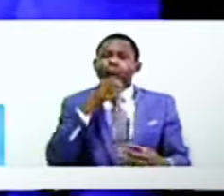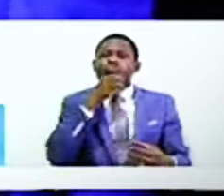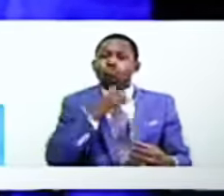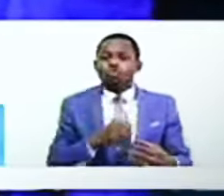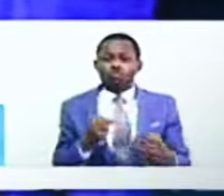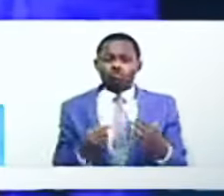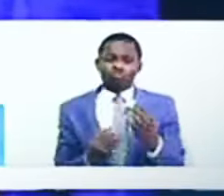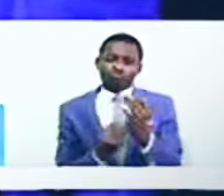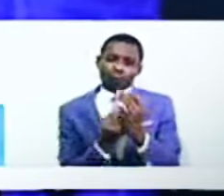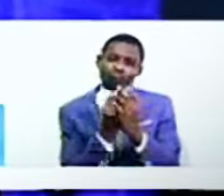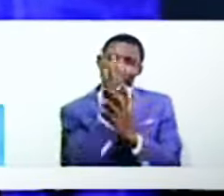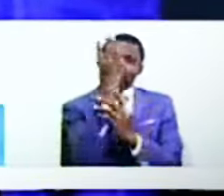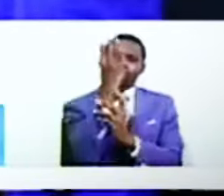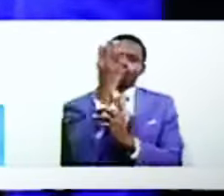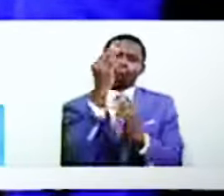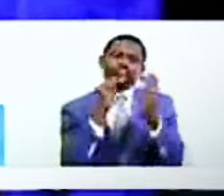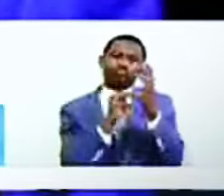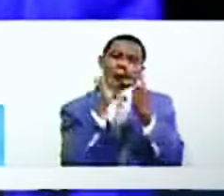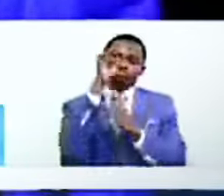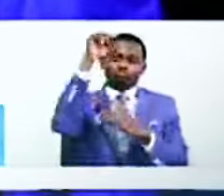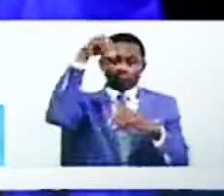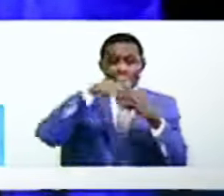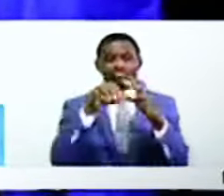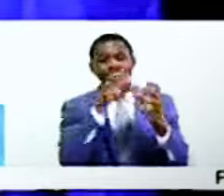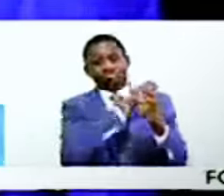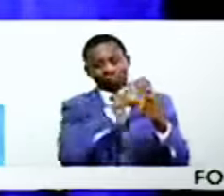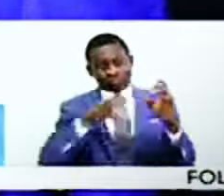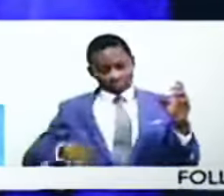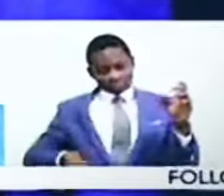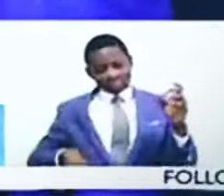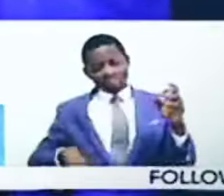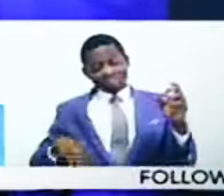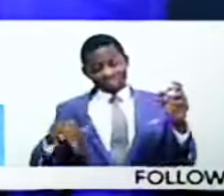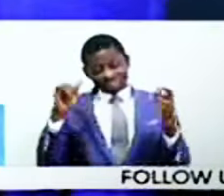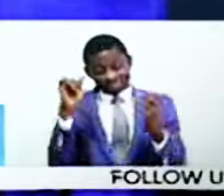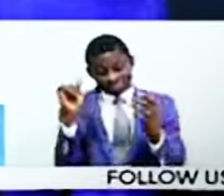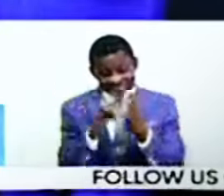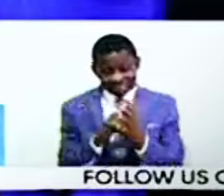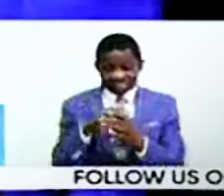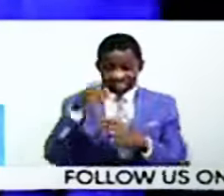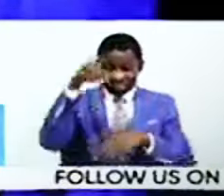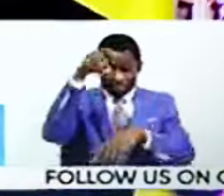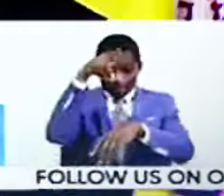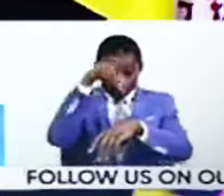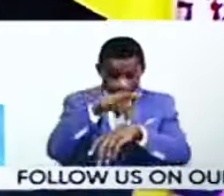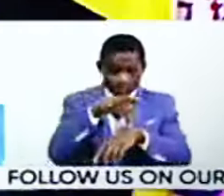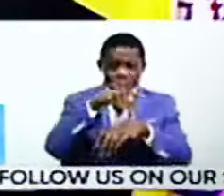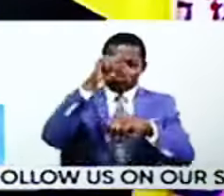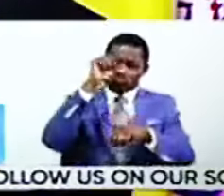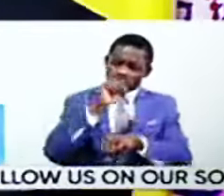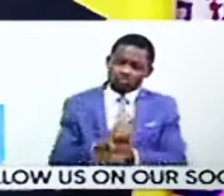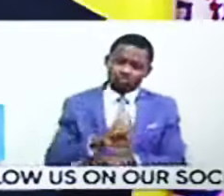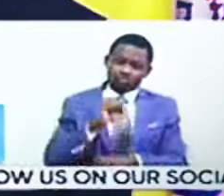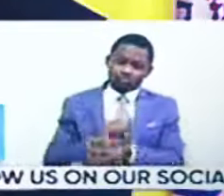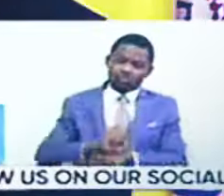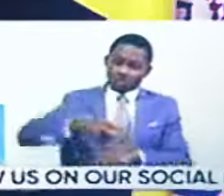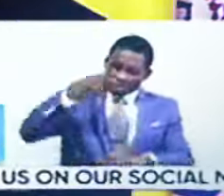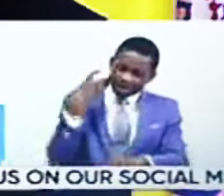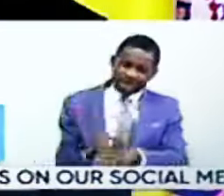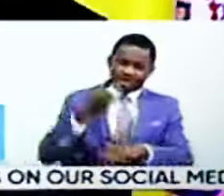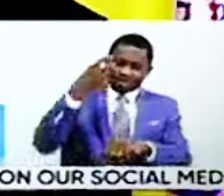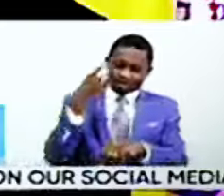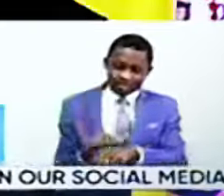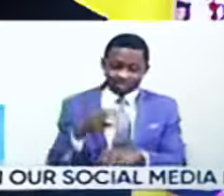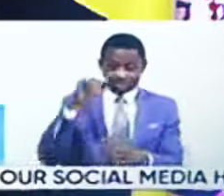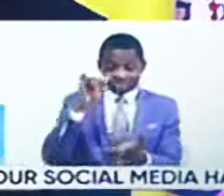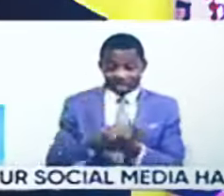Christ. To this end, I labor. He's working very hard that those who have been born